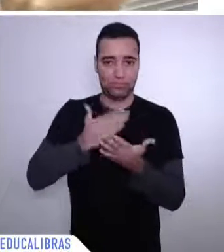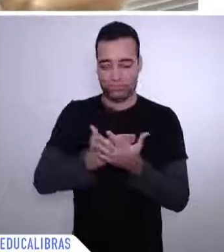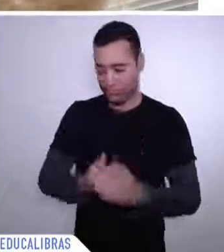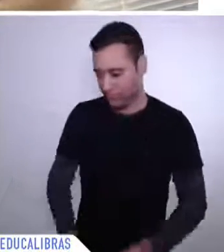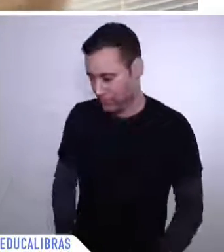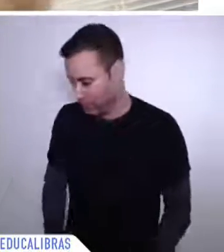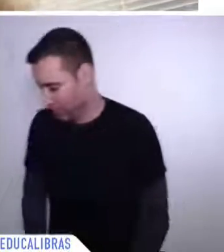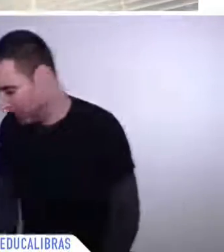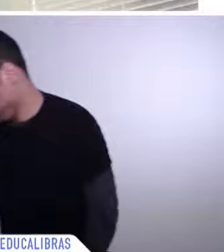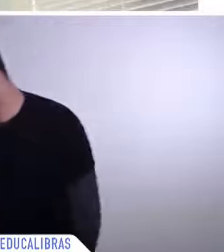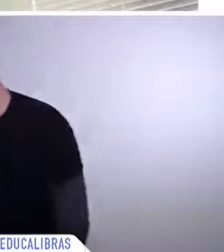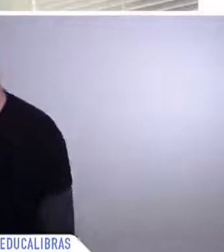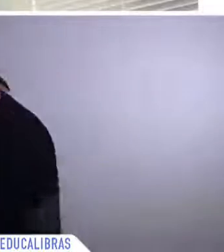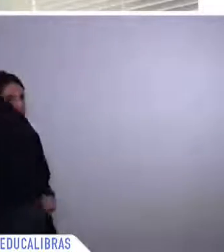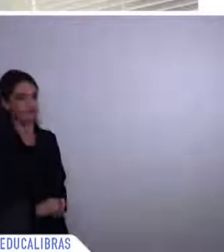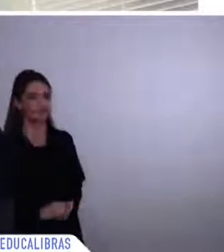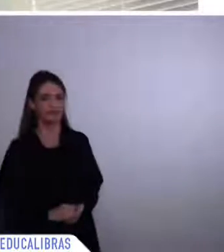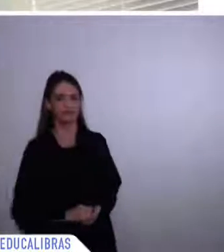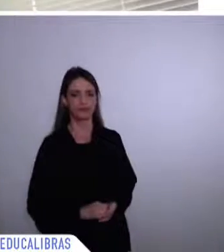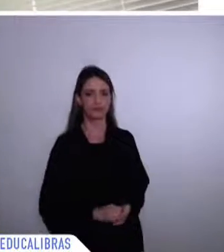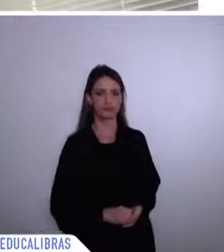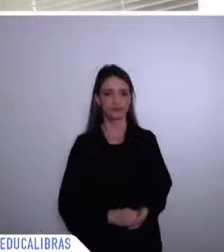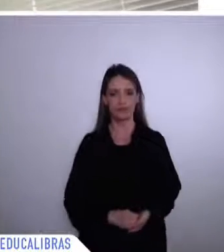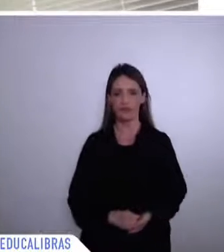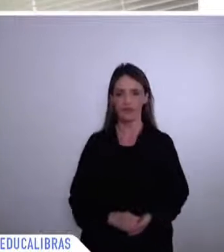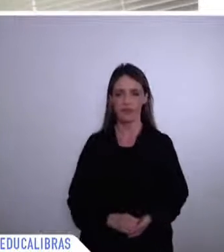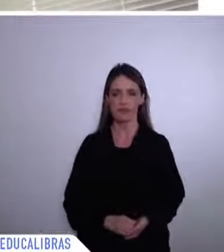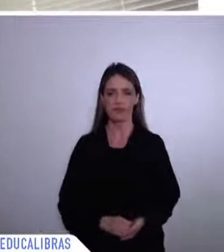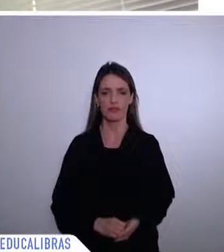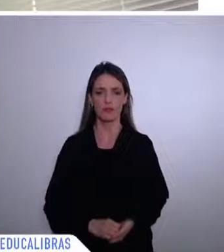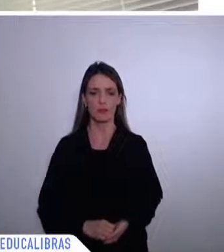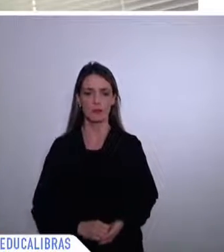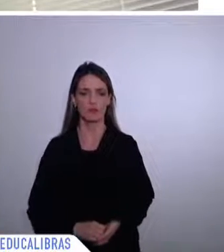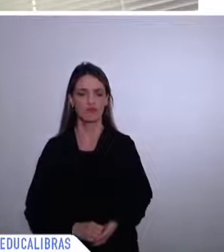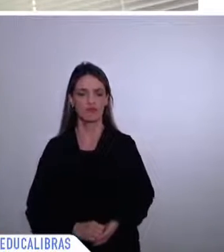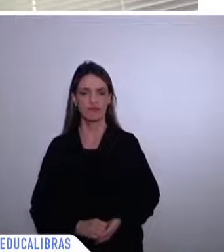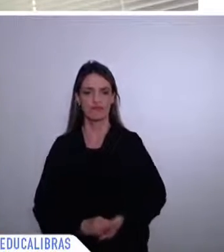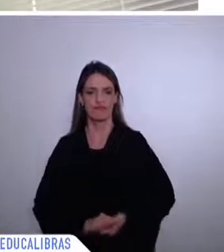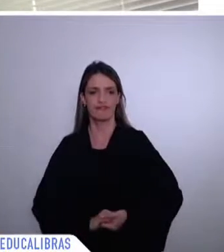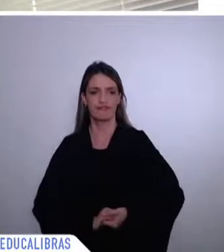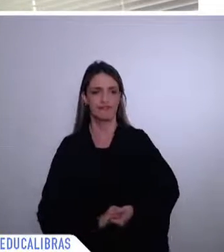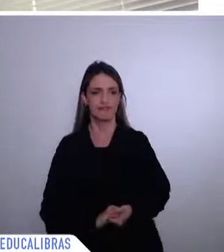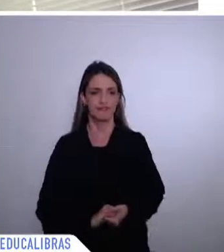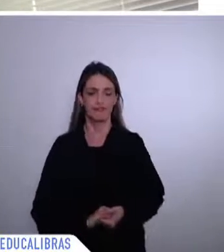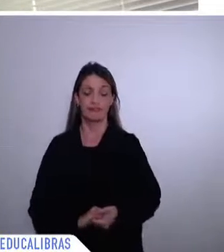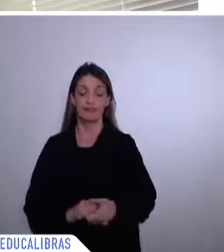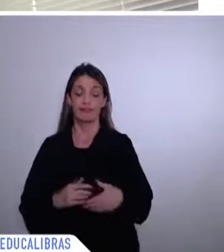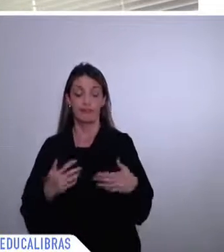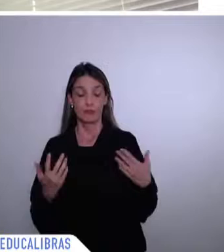possible regulation scenarios in there? Do you have a take on this?